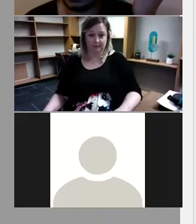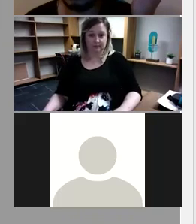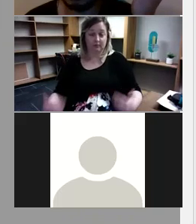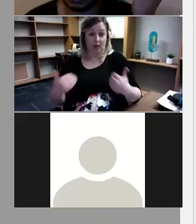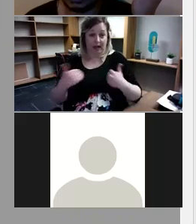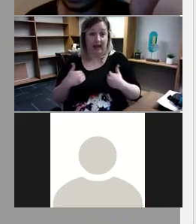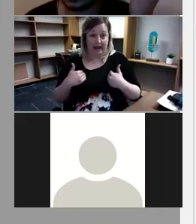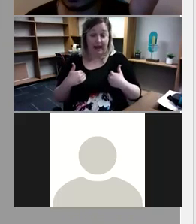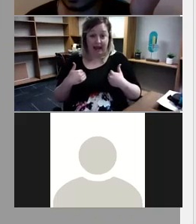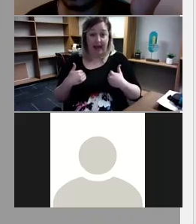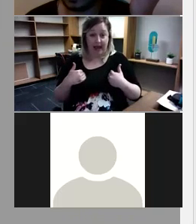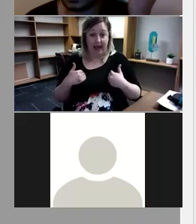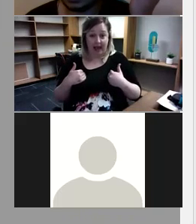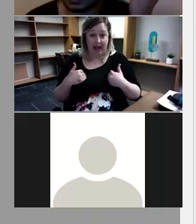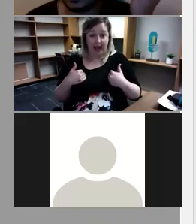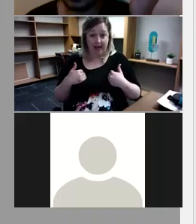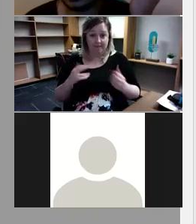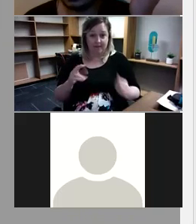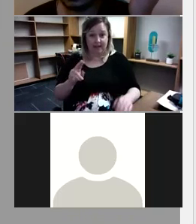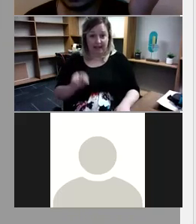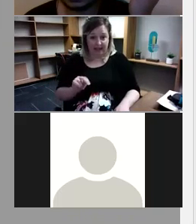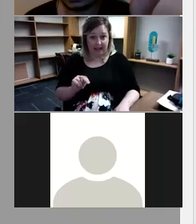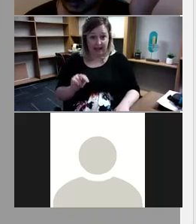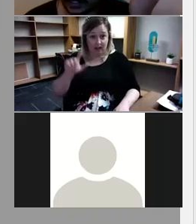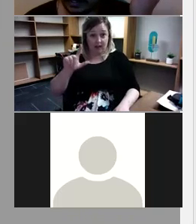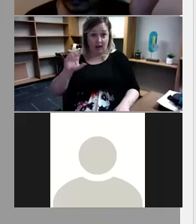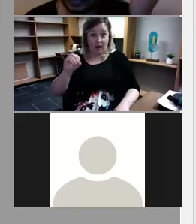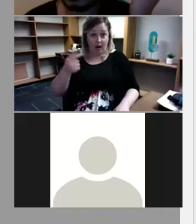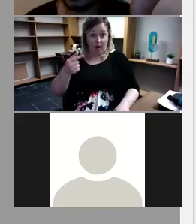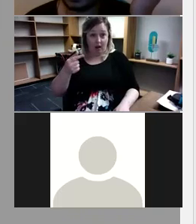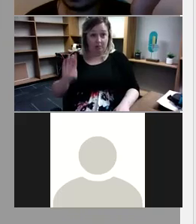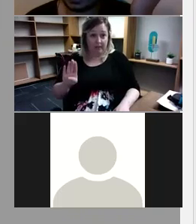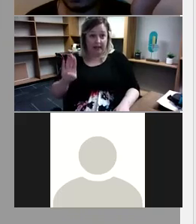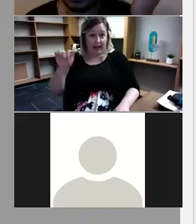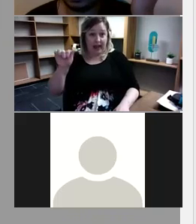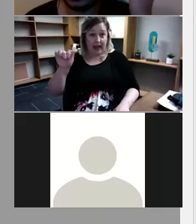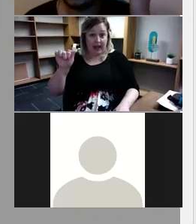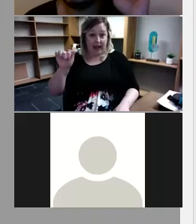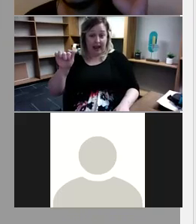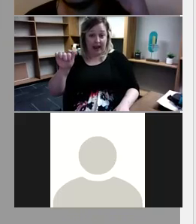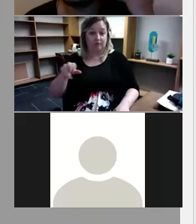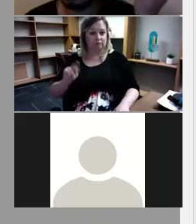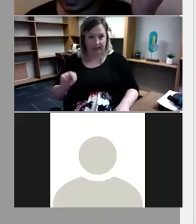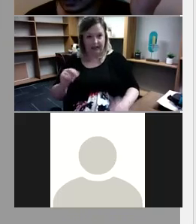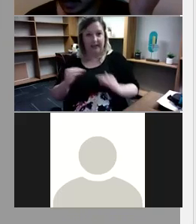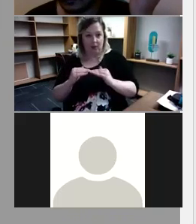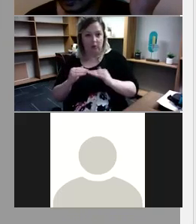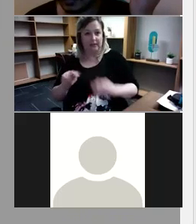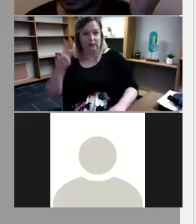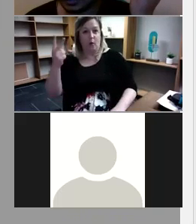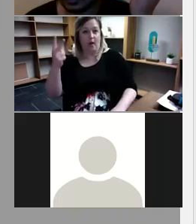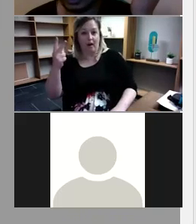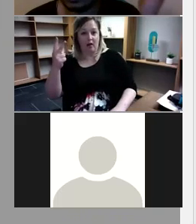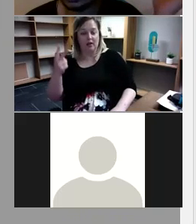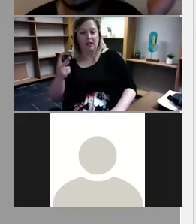our n raised to the power of log b a equals n squared. F of n is n. So we need to subtract 1